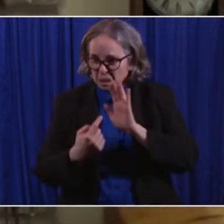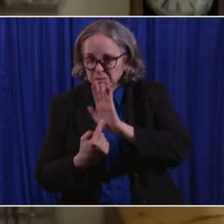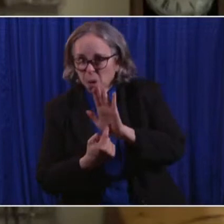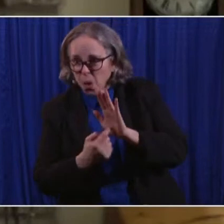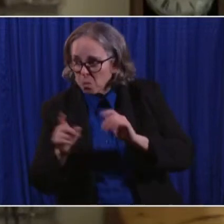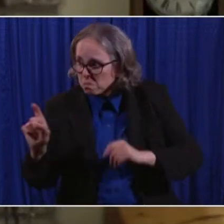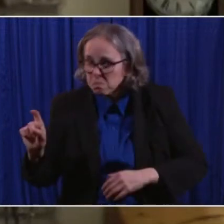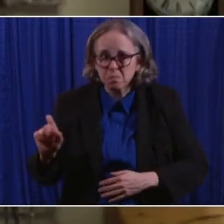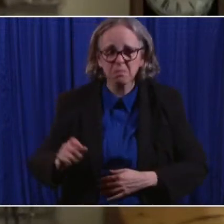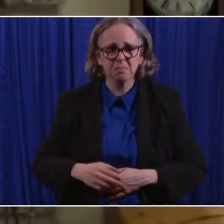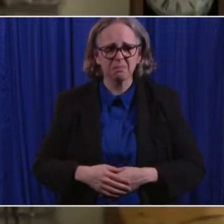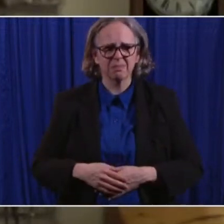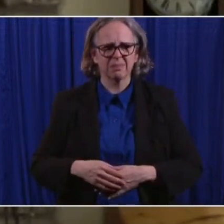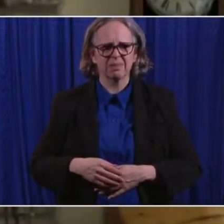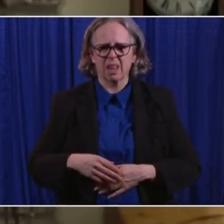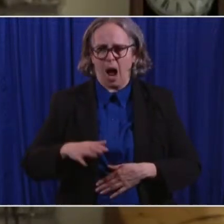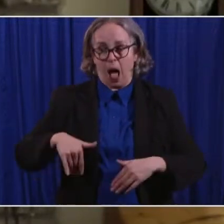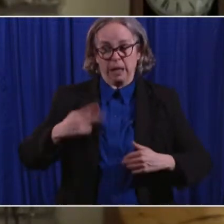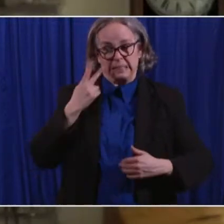couldn't see it. That was up. Okay, that's